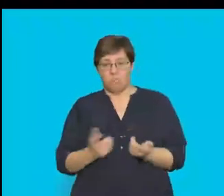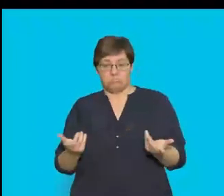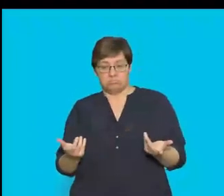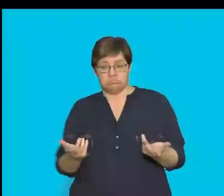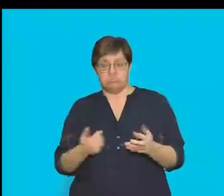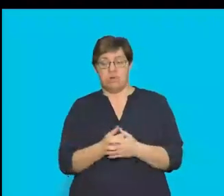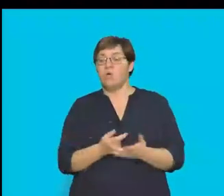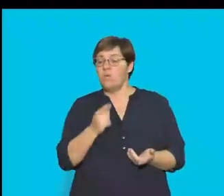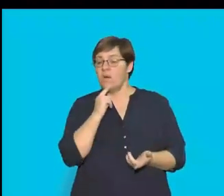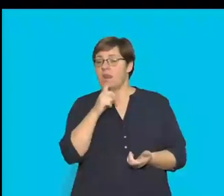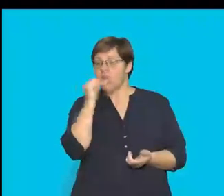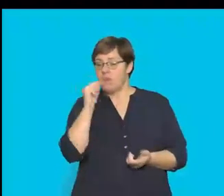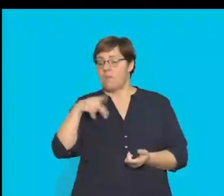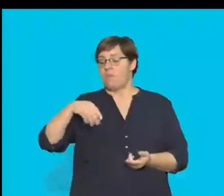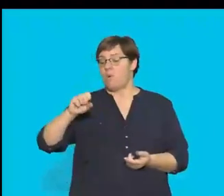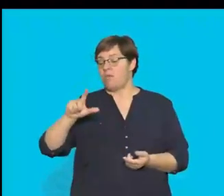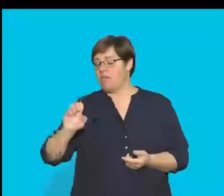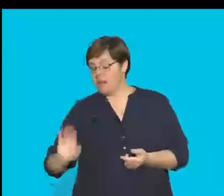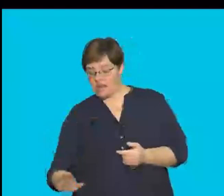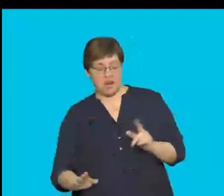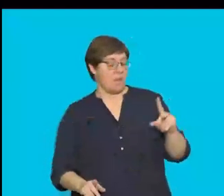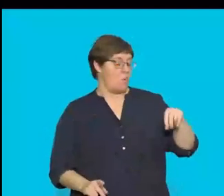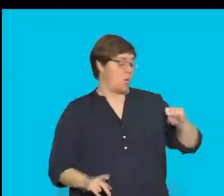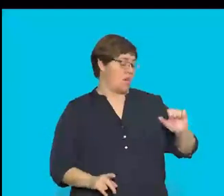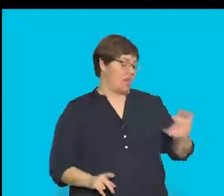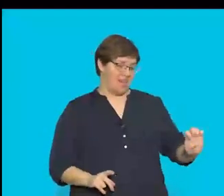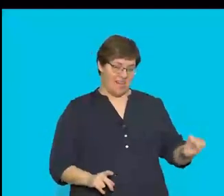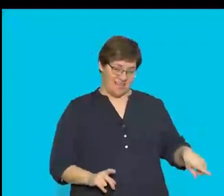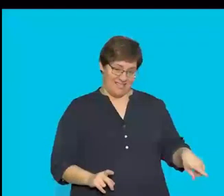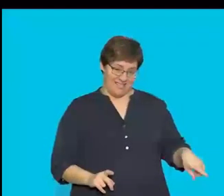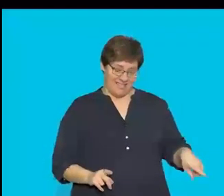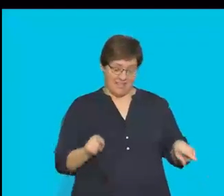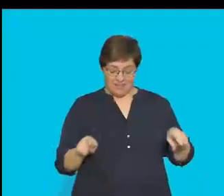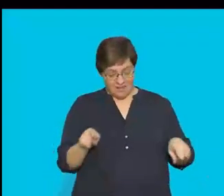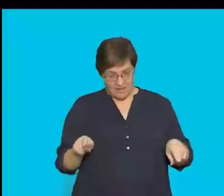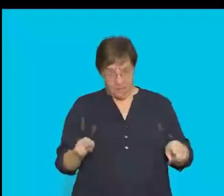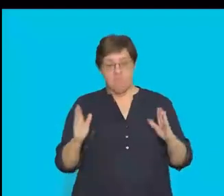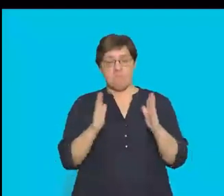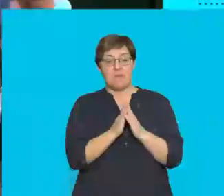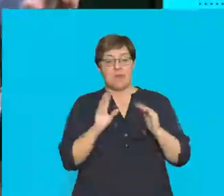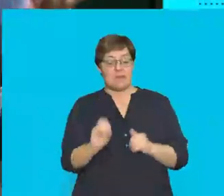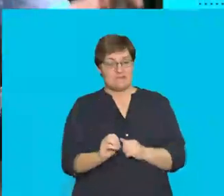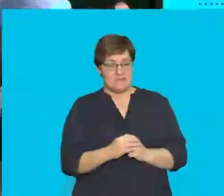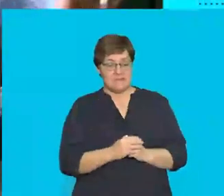call it a pole. And so when we're dealing with magnets and we're dealing with the magnetic field,